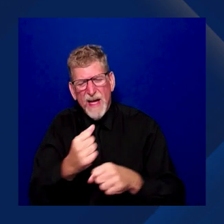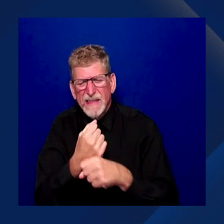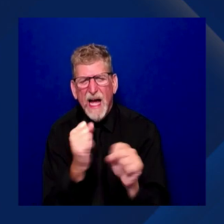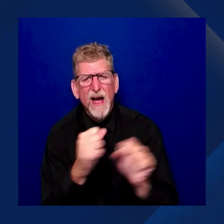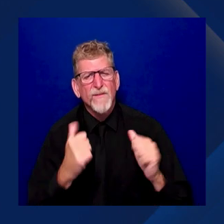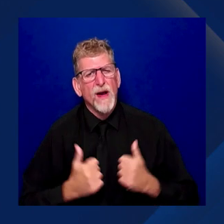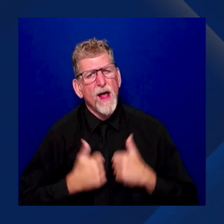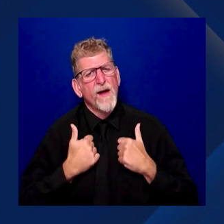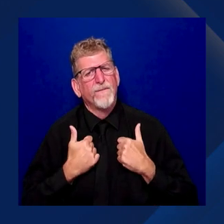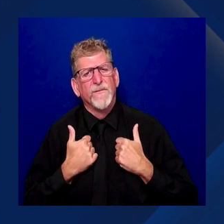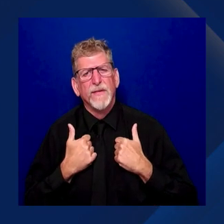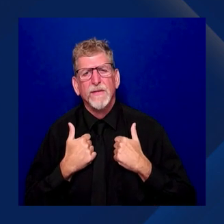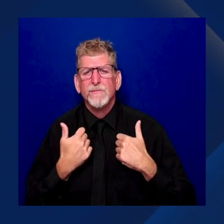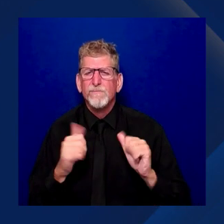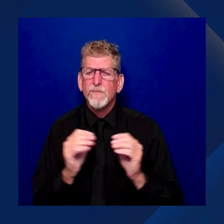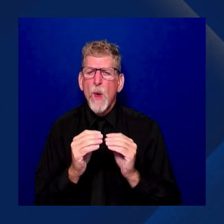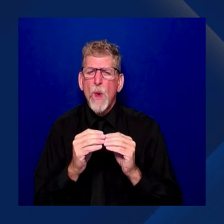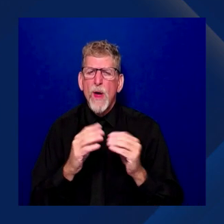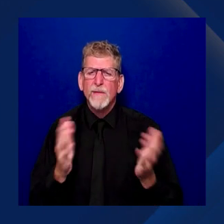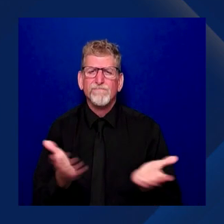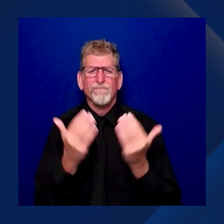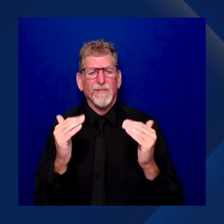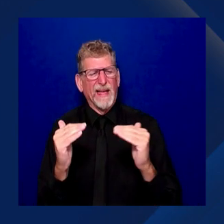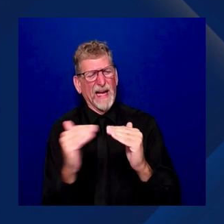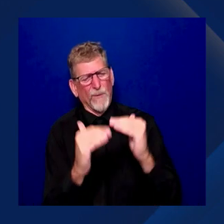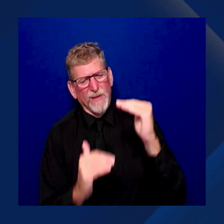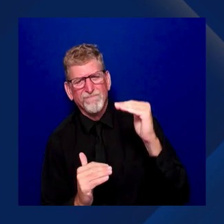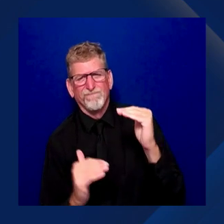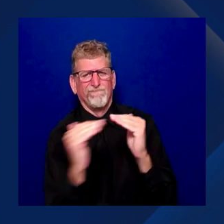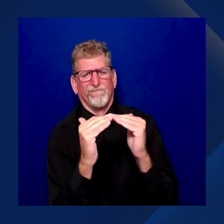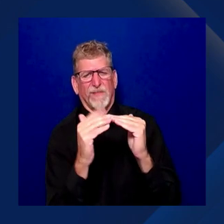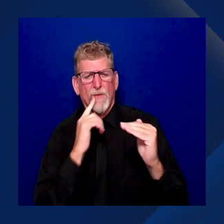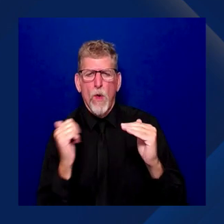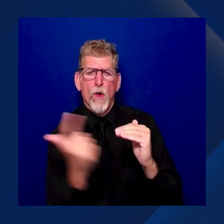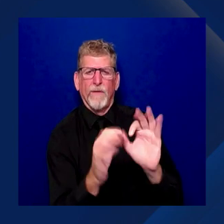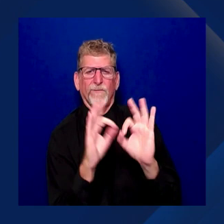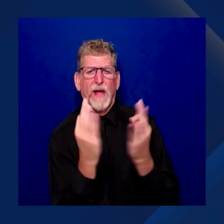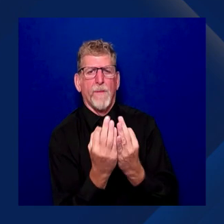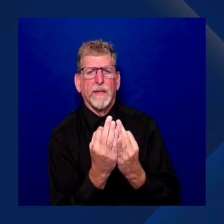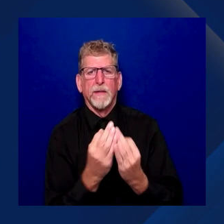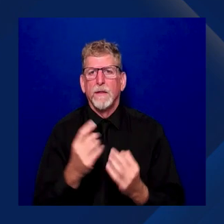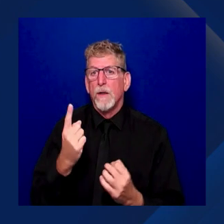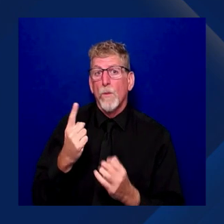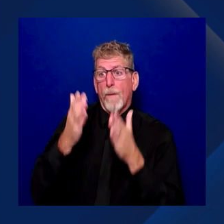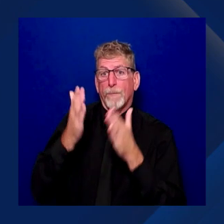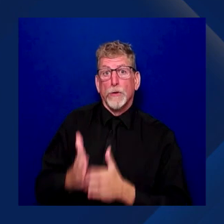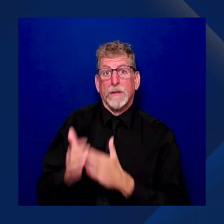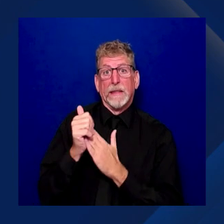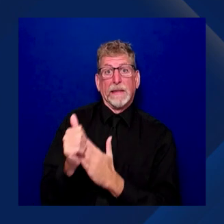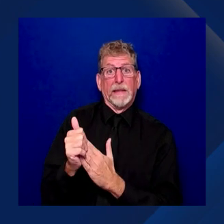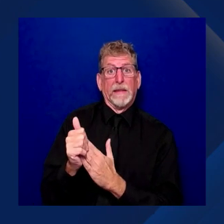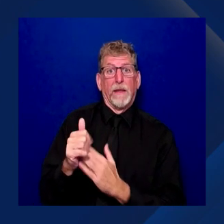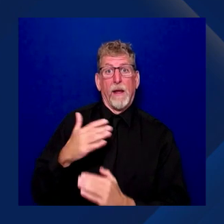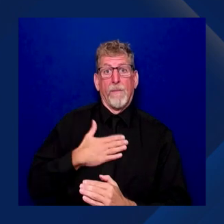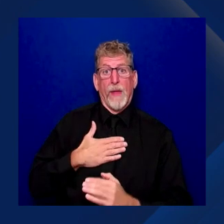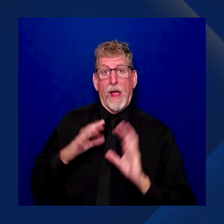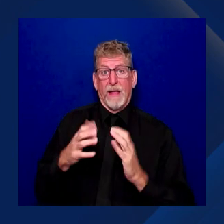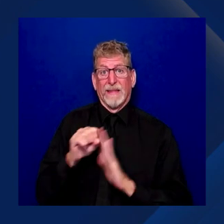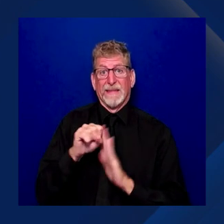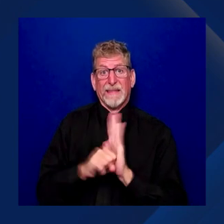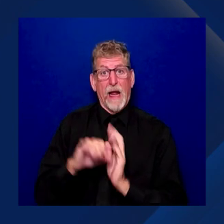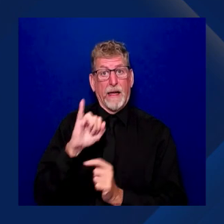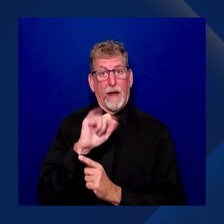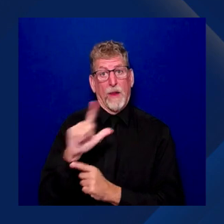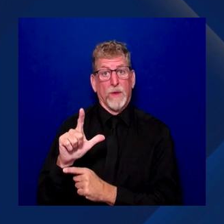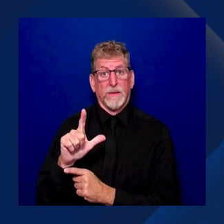of the people on the front lines of this work in my state of Illinois is Carrie Stewart. Carrie is a certified nurse midwife and